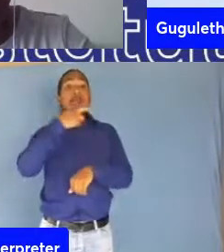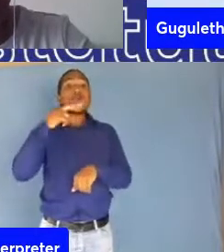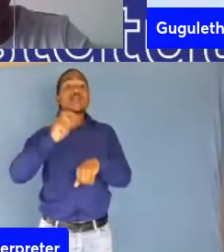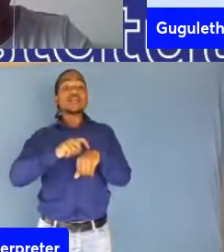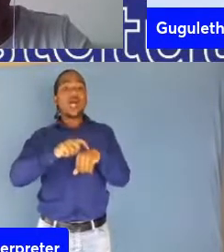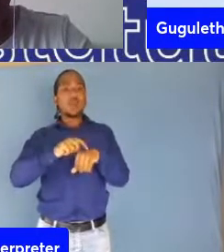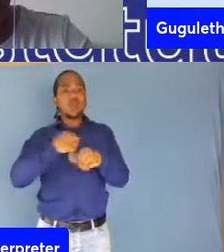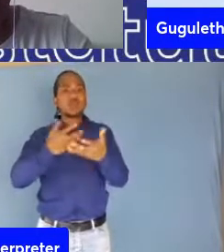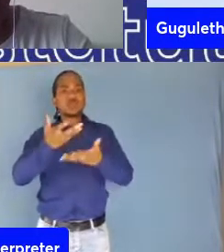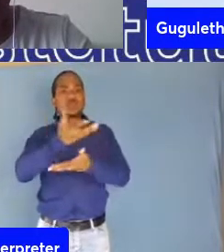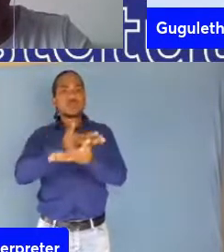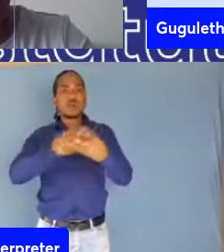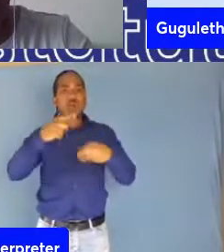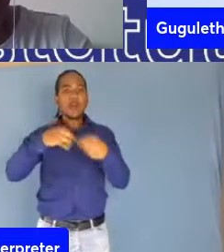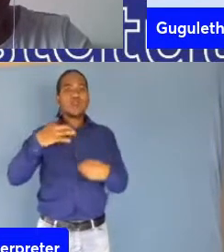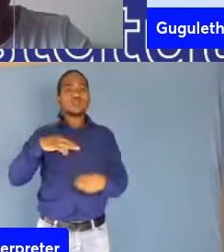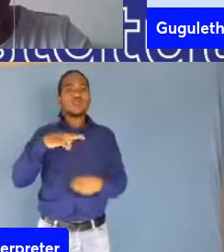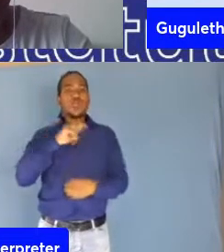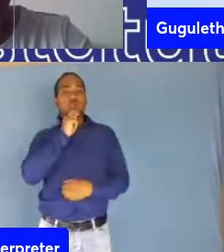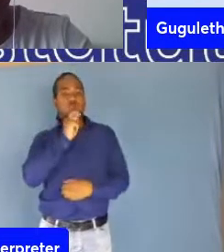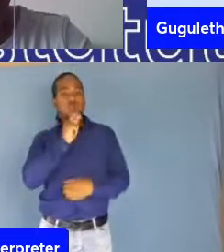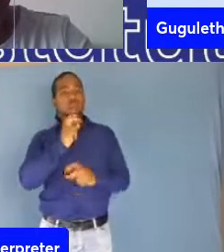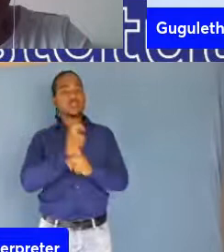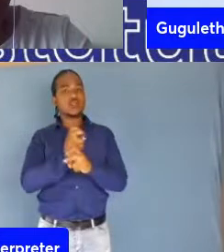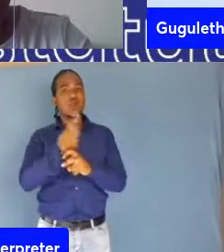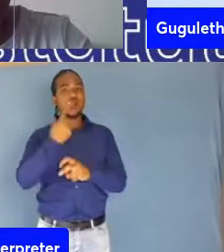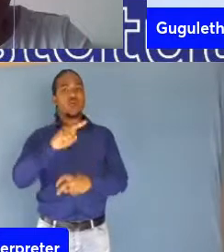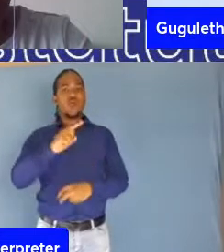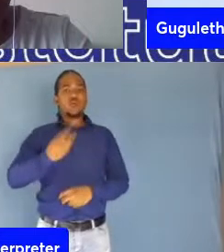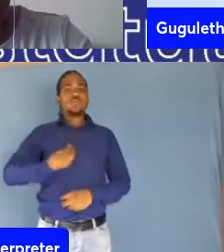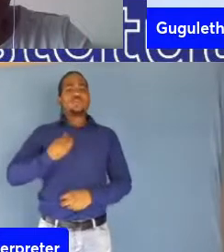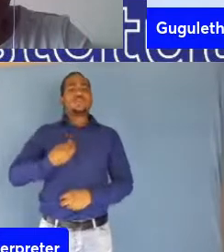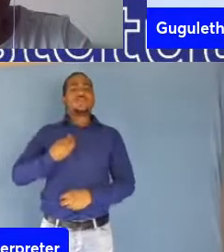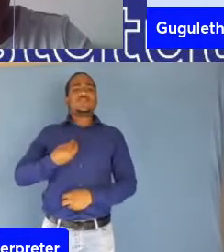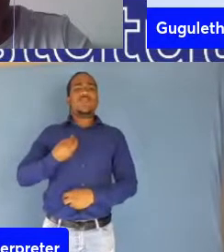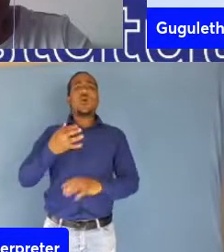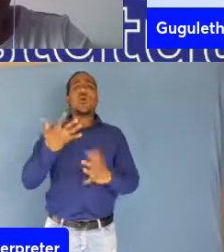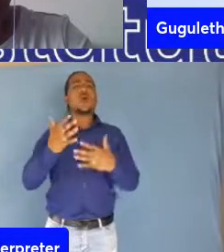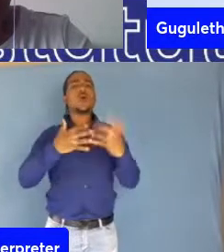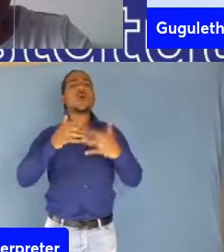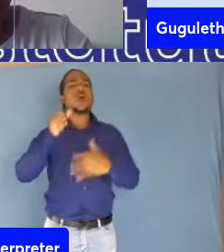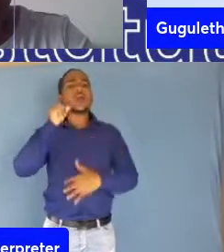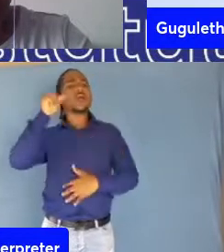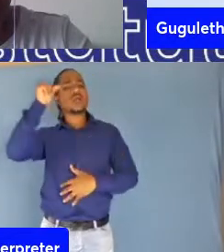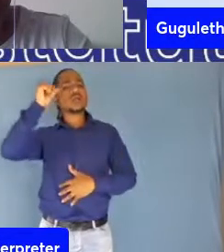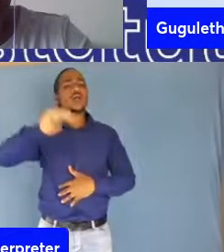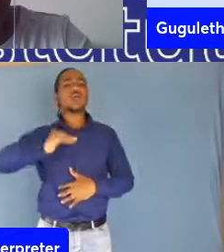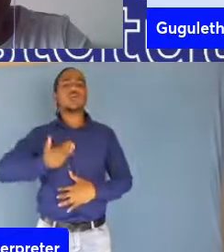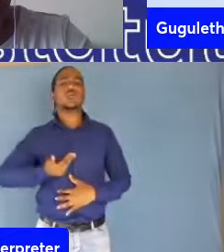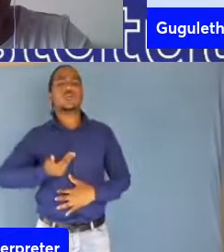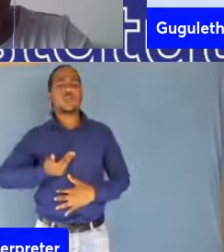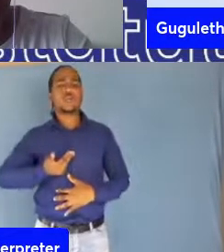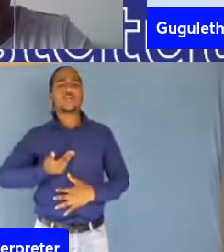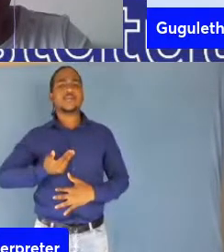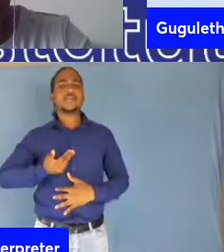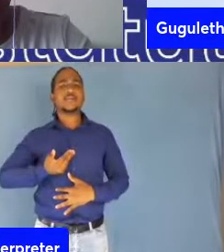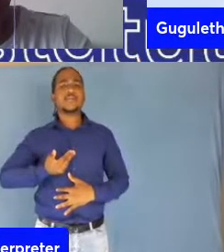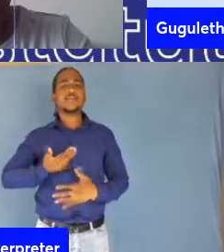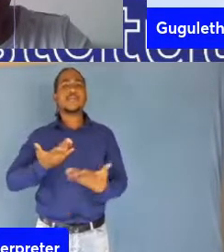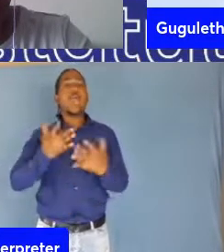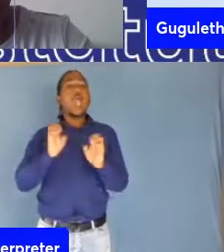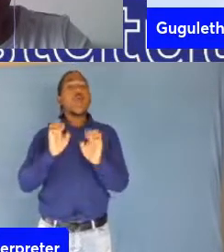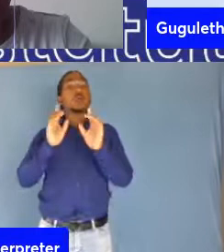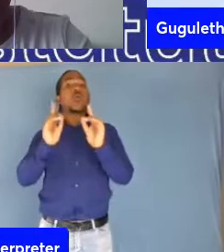how difficult it is for a young woman or for an adult woman of privilege, of high education, of high standing